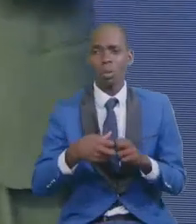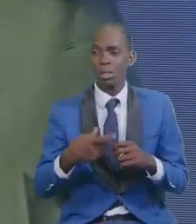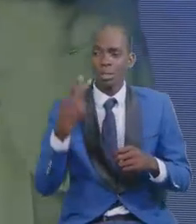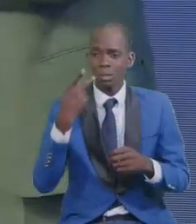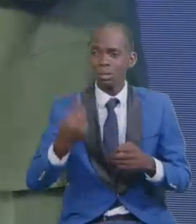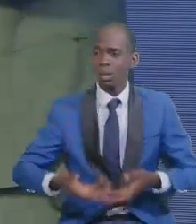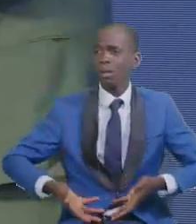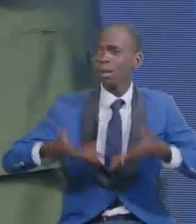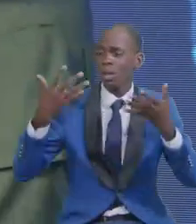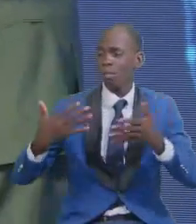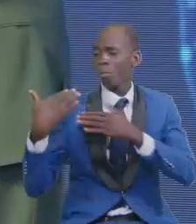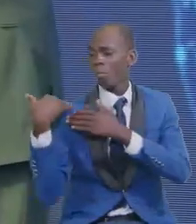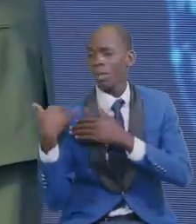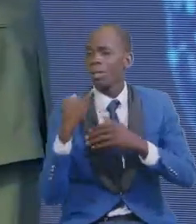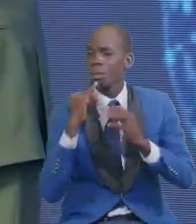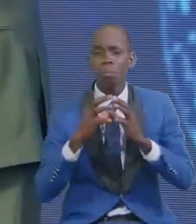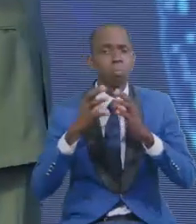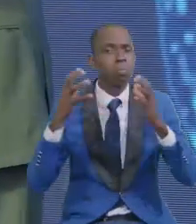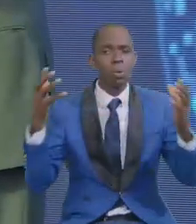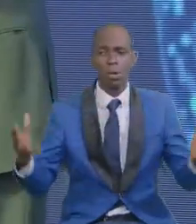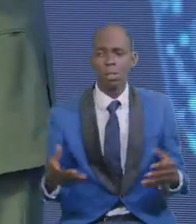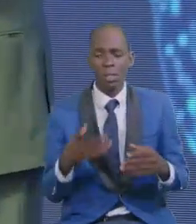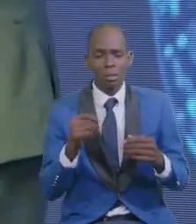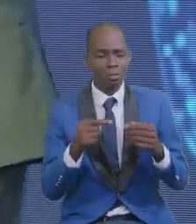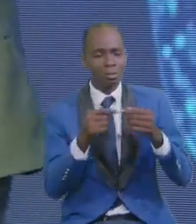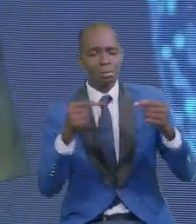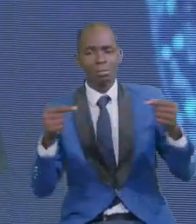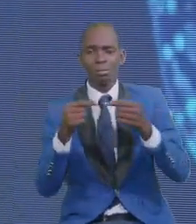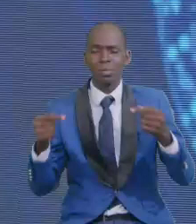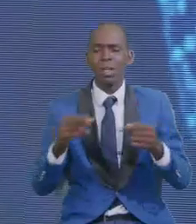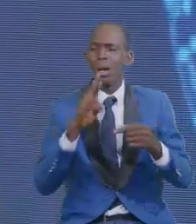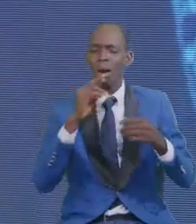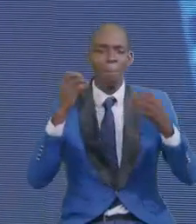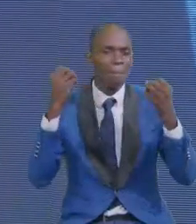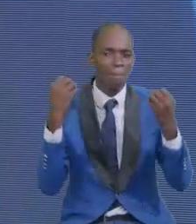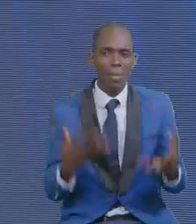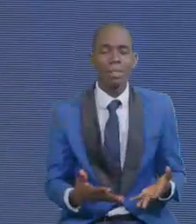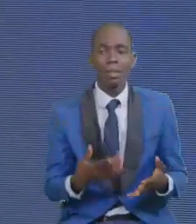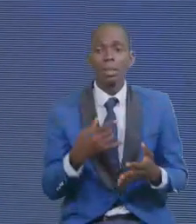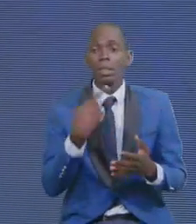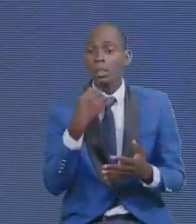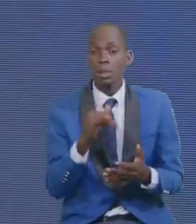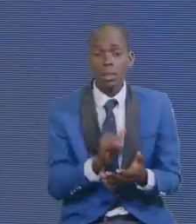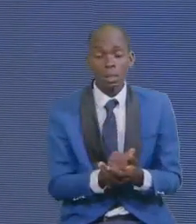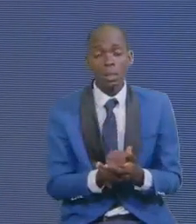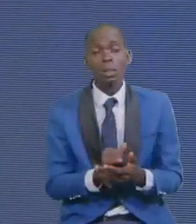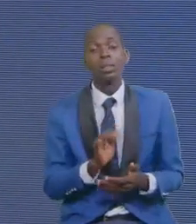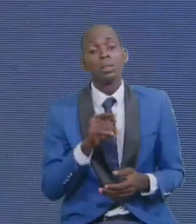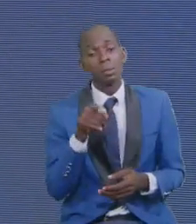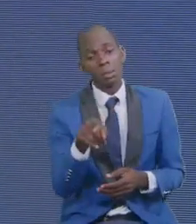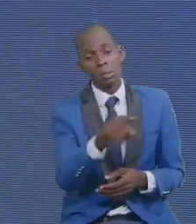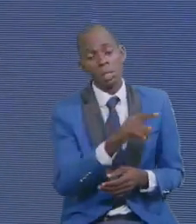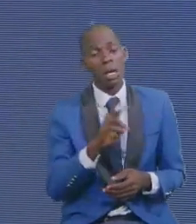much. The contradictions are too many. It says, they are weak, therefore